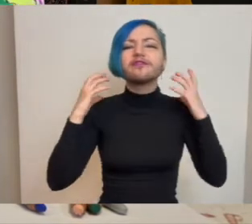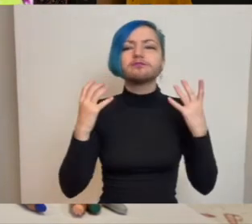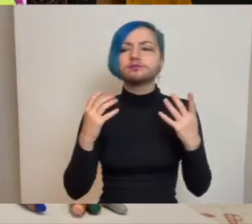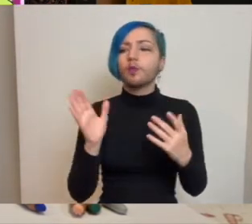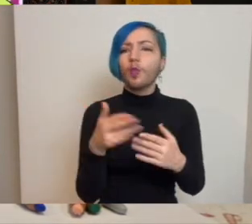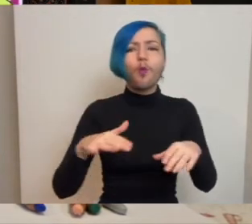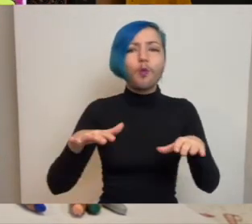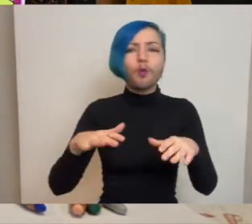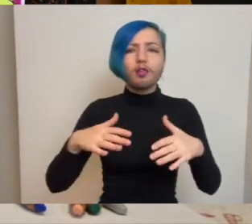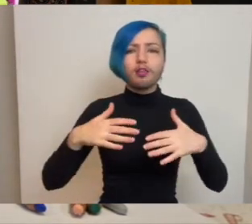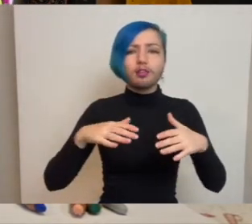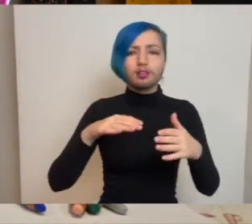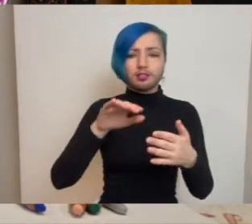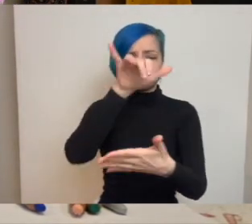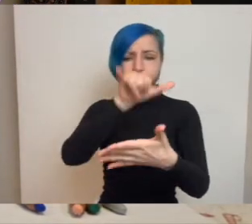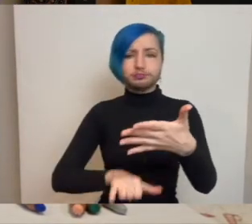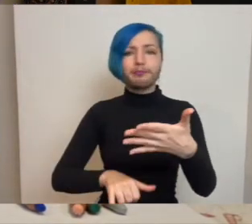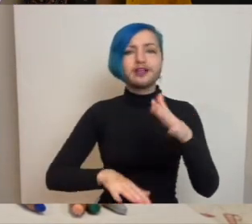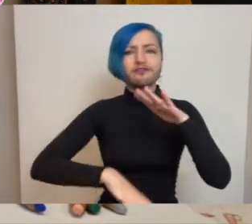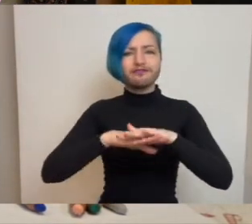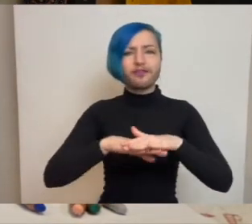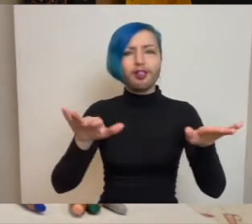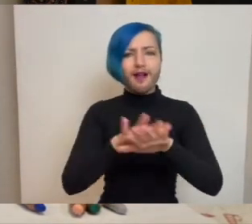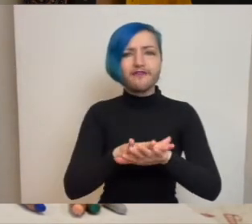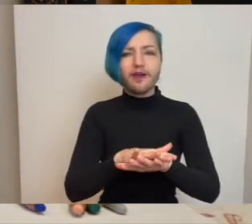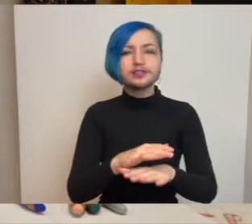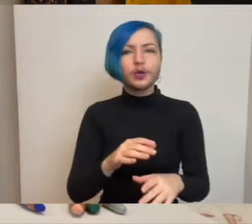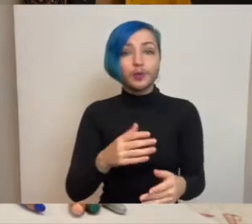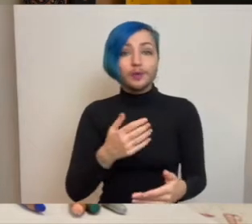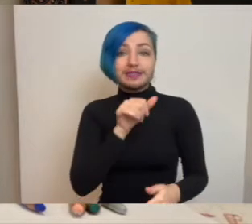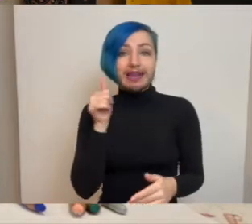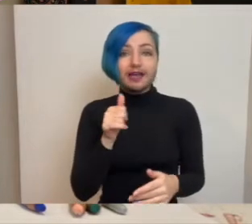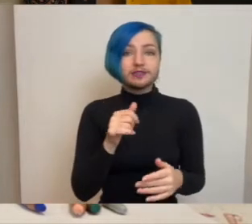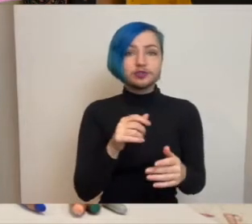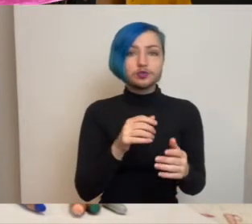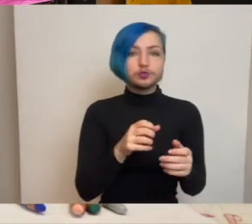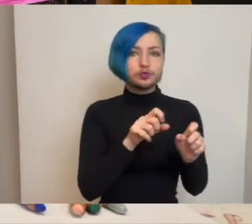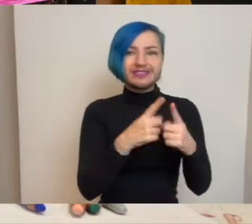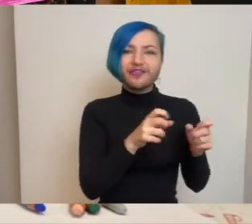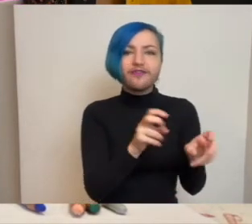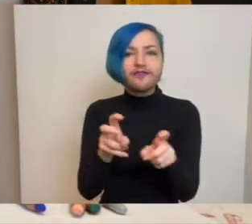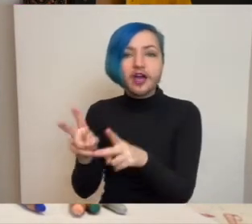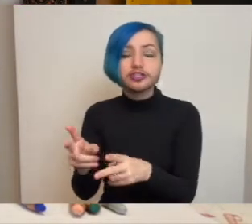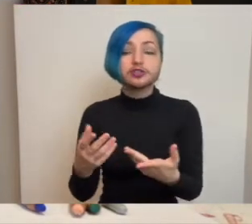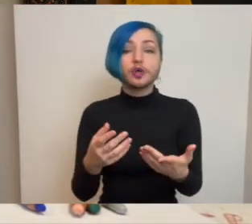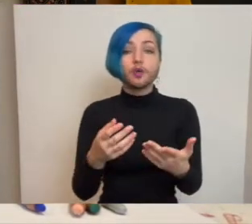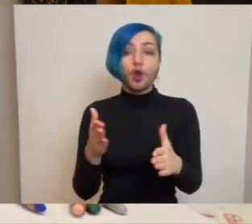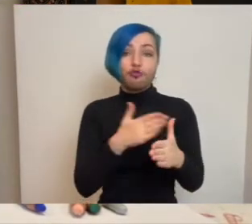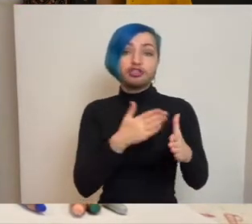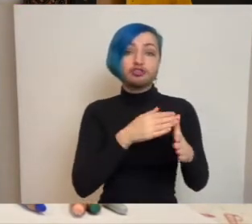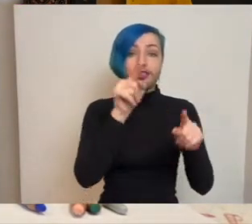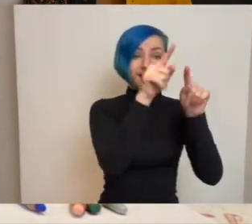Every area is covered. So that's why it's nice to do quite a few versions of it. And if you could photocopy